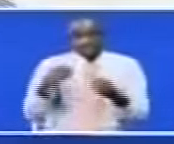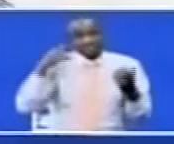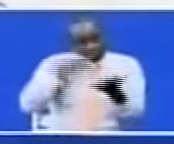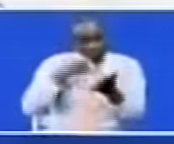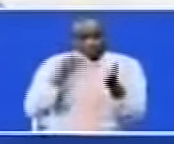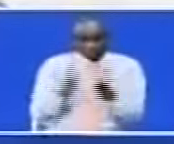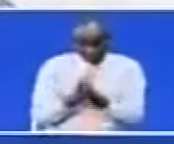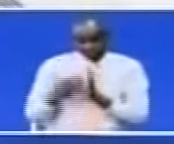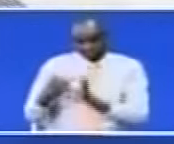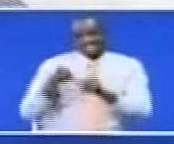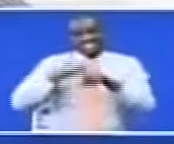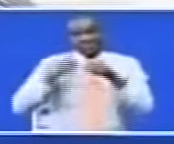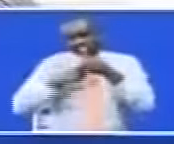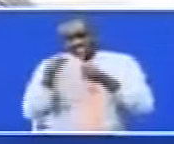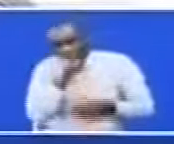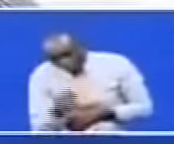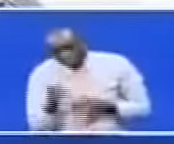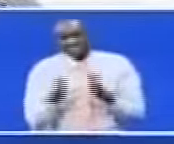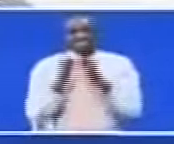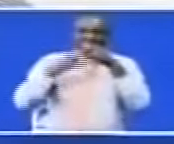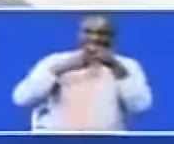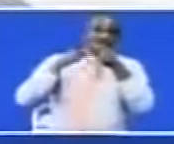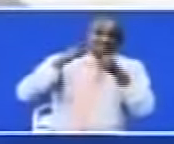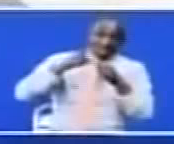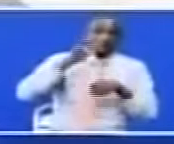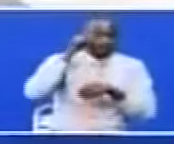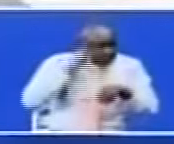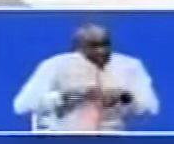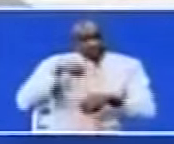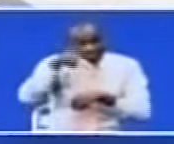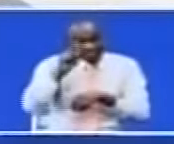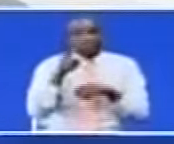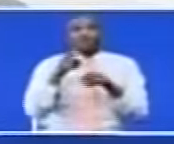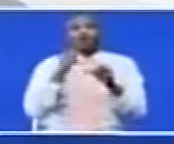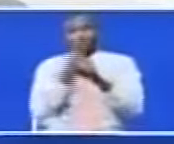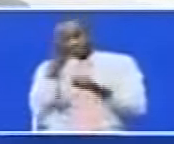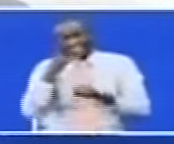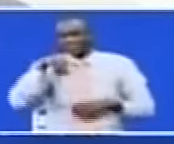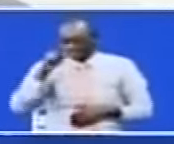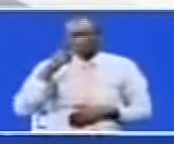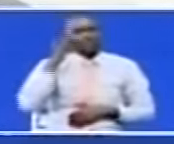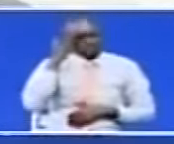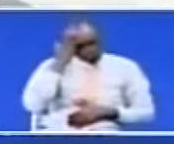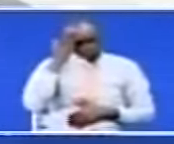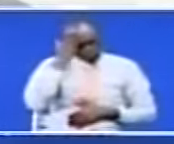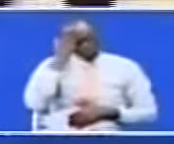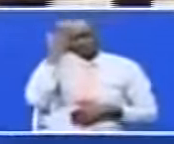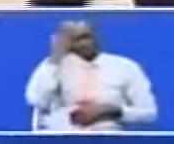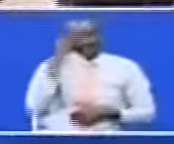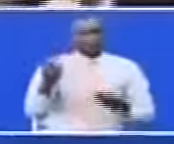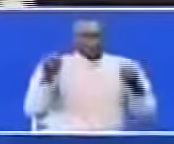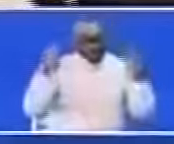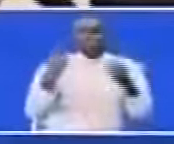in rugby from the age of 6, 7 onwards, so that by the time they reach that 14, they already have a firm grasp of the